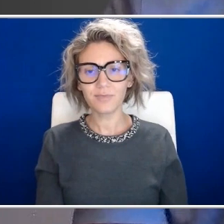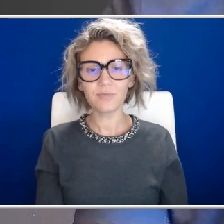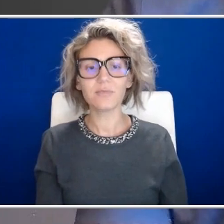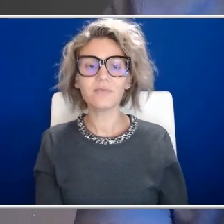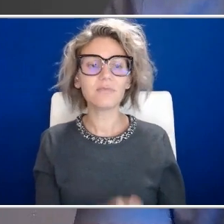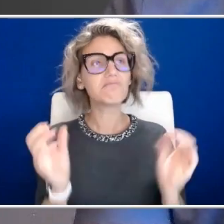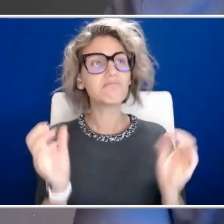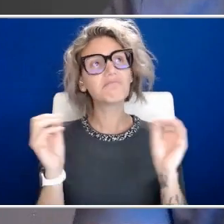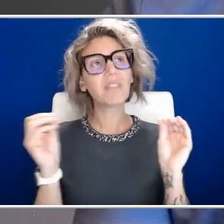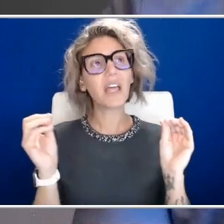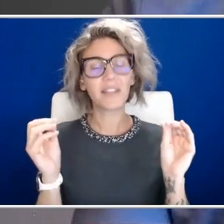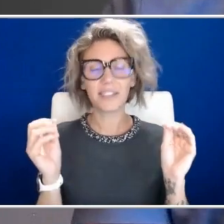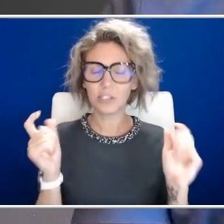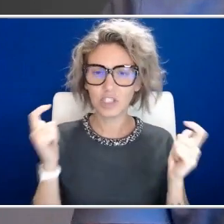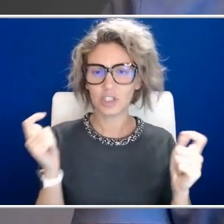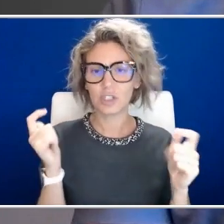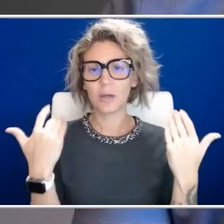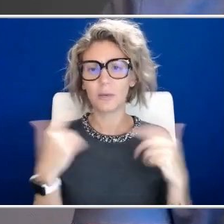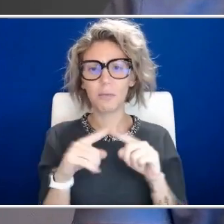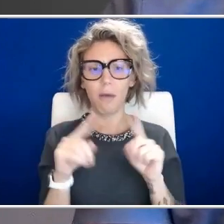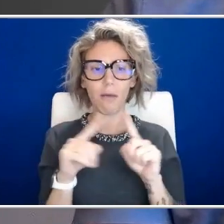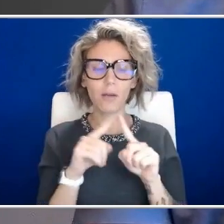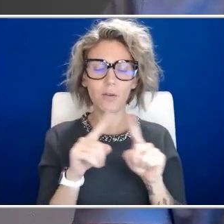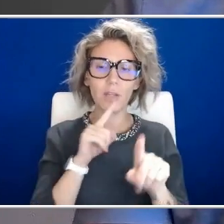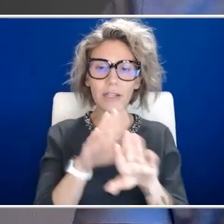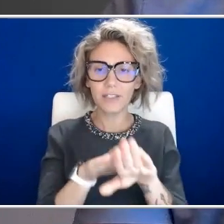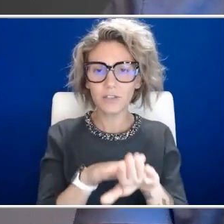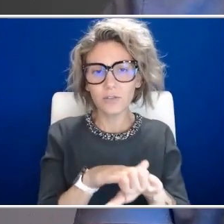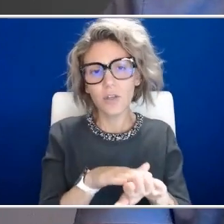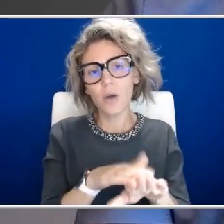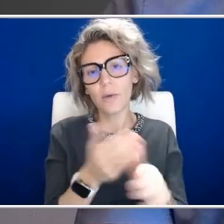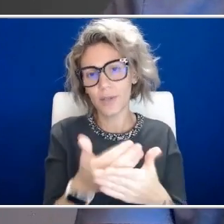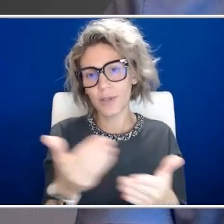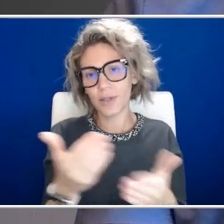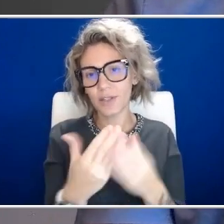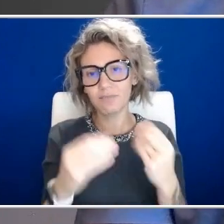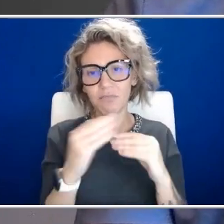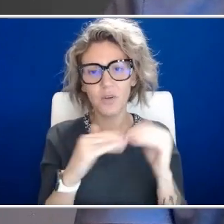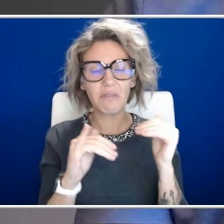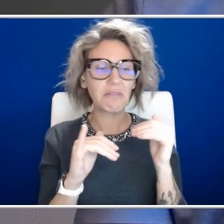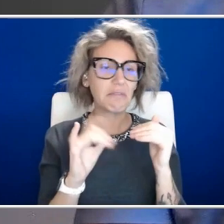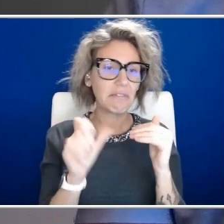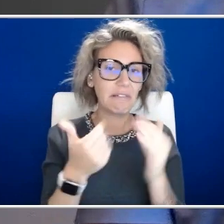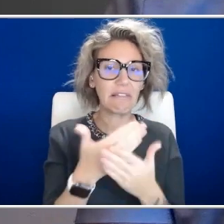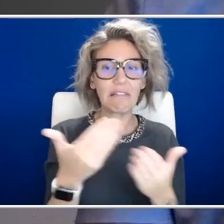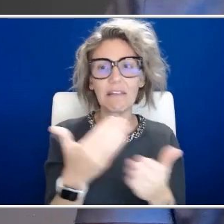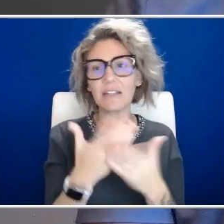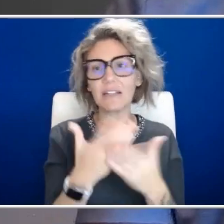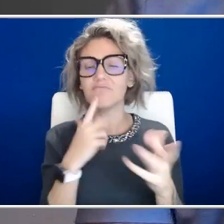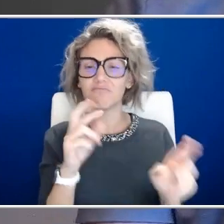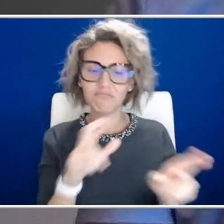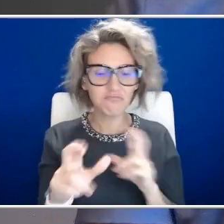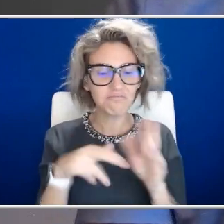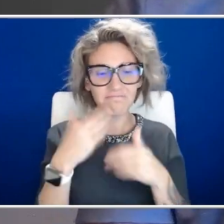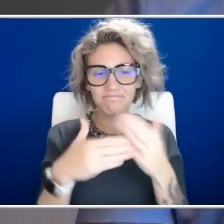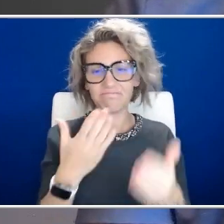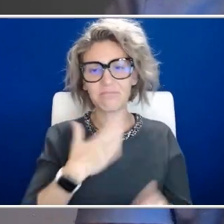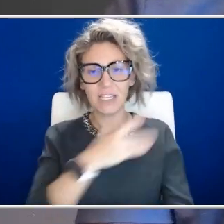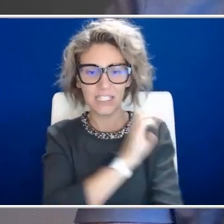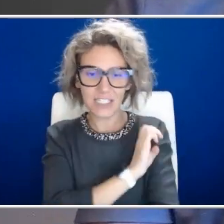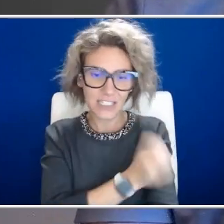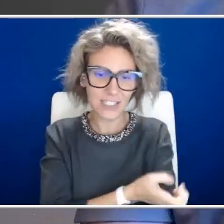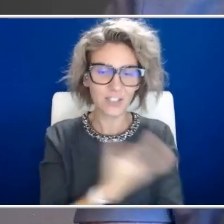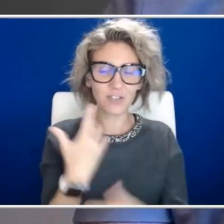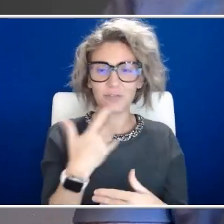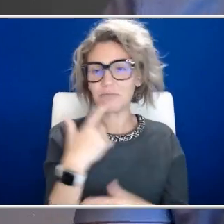Nothing too major. It's really just been kind of slowing my pace more than anything. Just getting back into the swing of things, getting my energy back, getting my